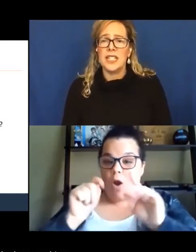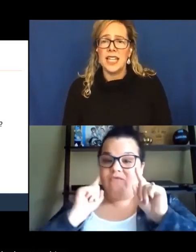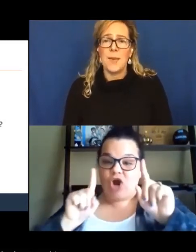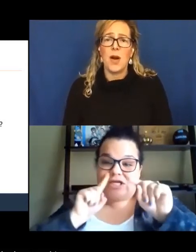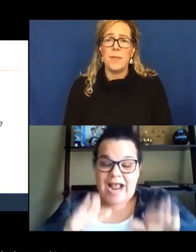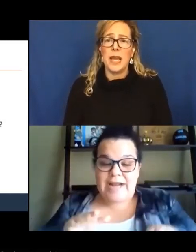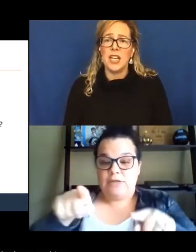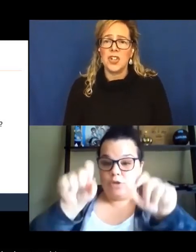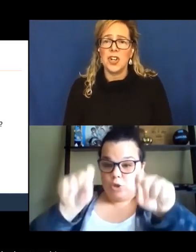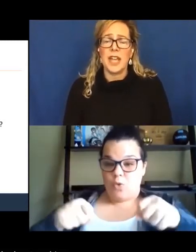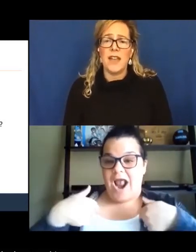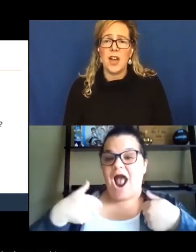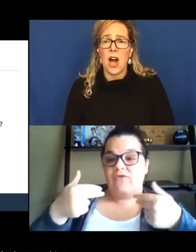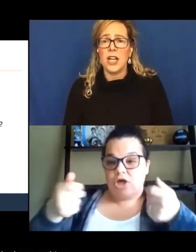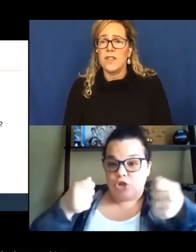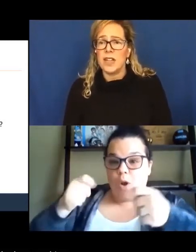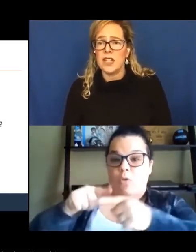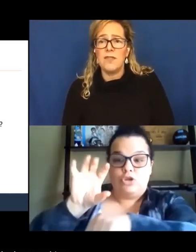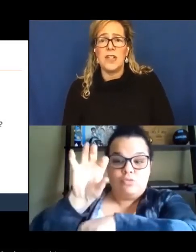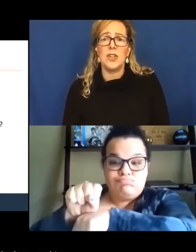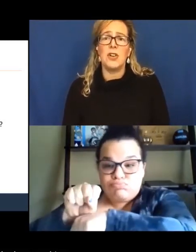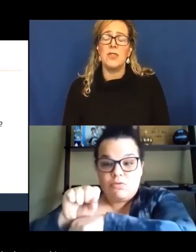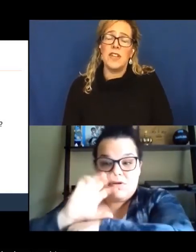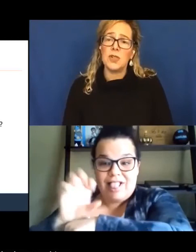And you need to think about making sure that the audio and